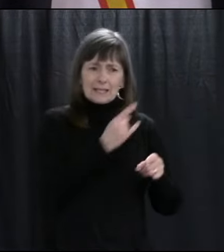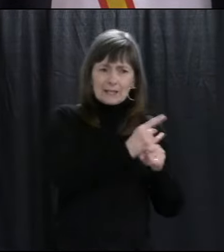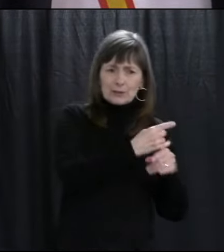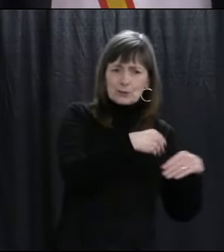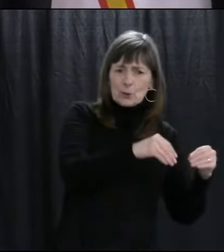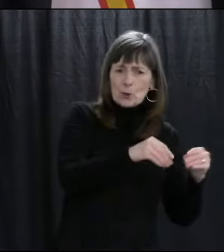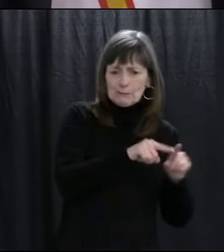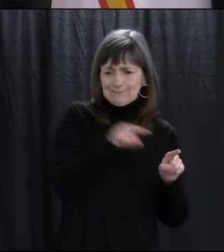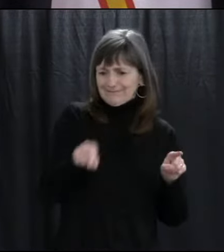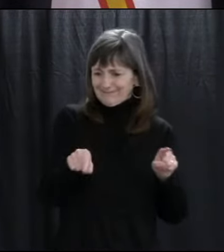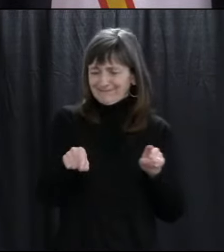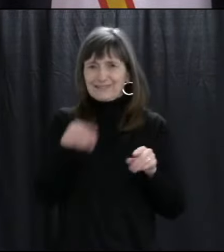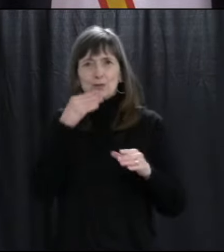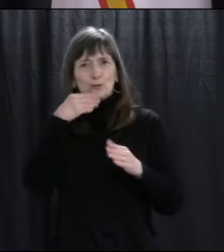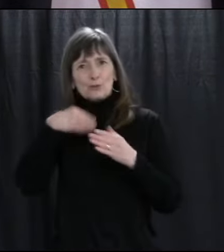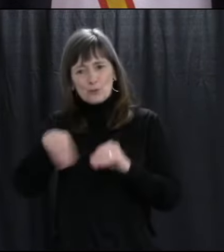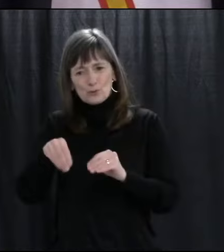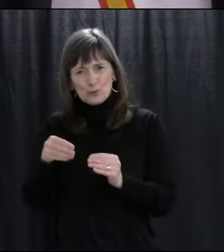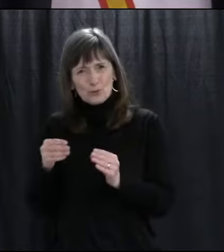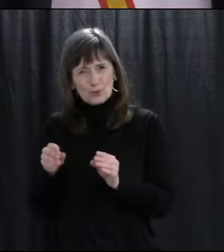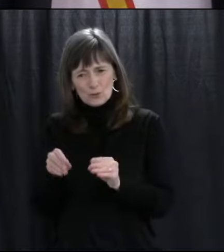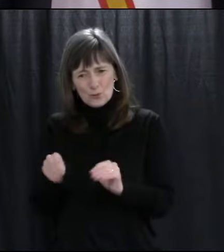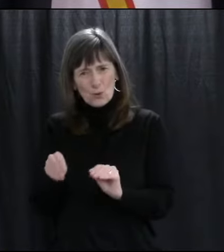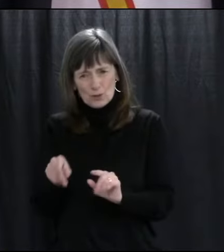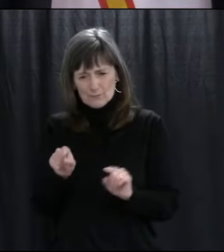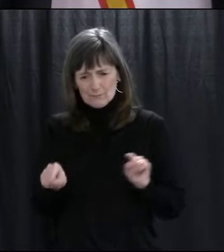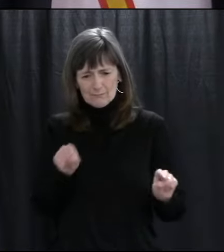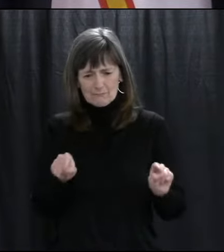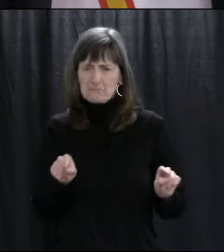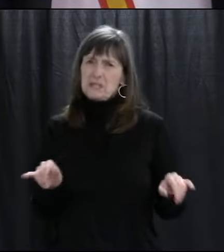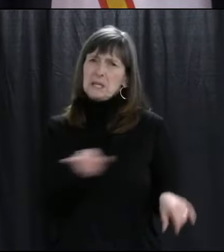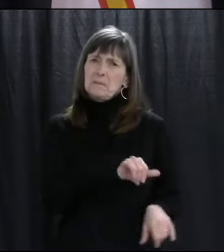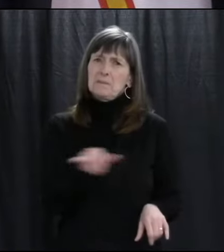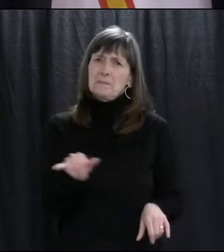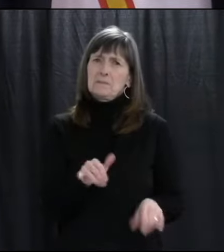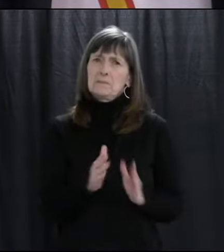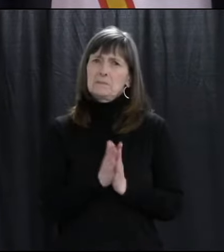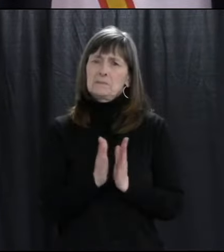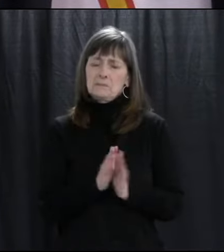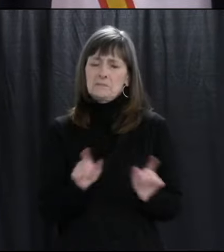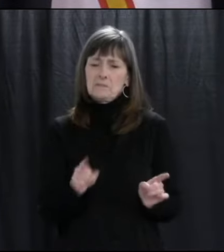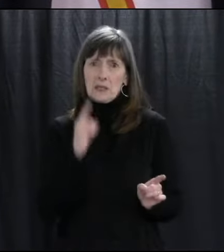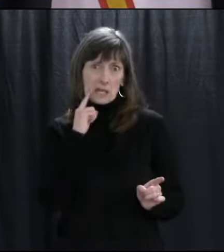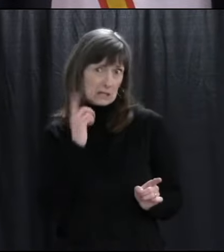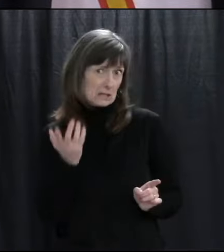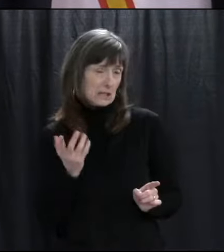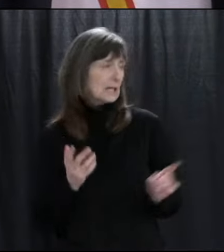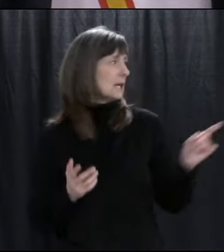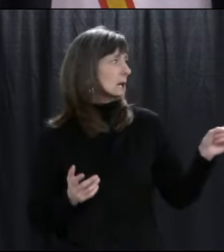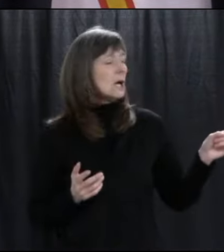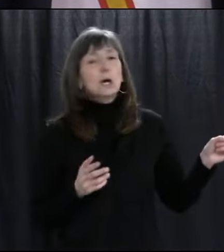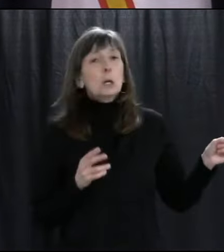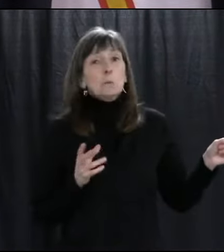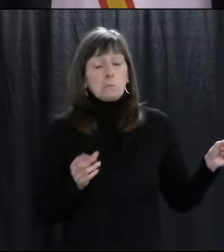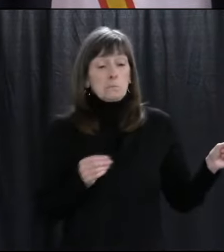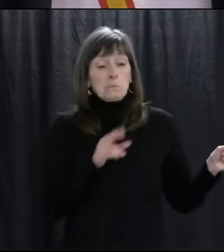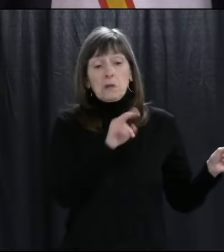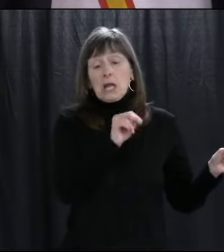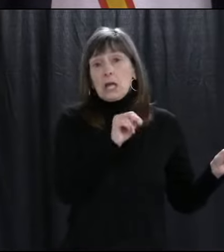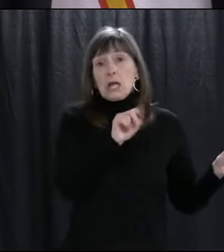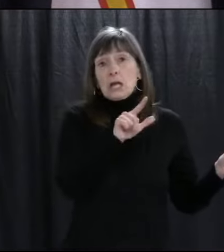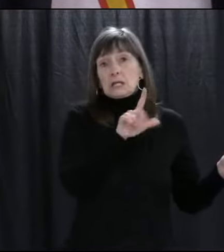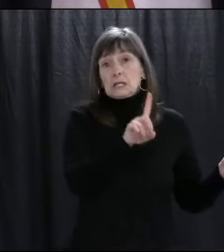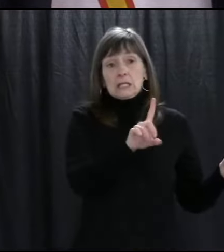that's going to continue to operate? The risk should be fairly comparable here. No, I think the liquor stores or the